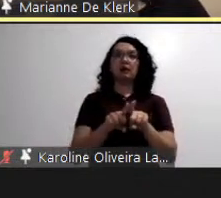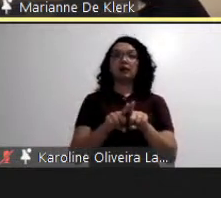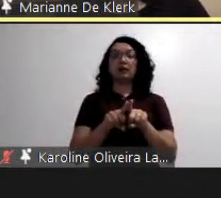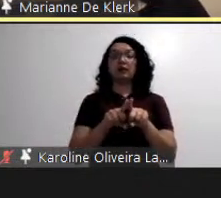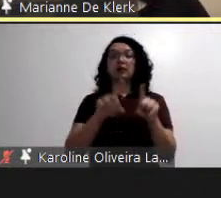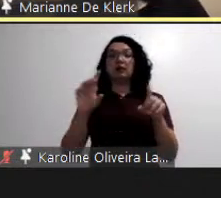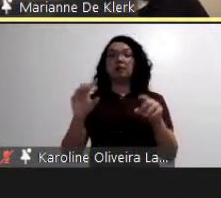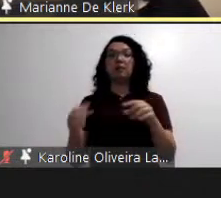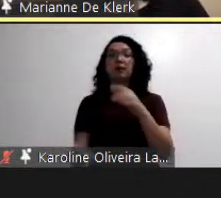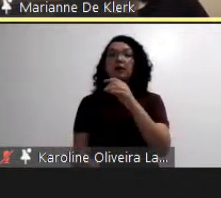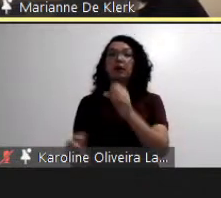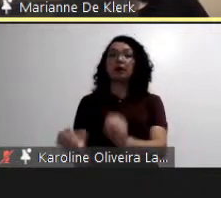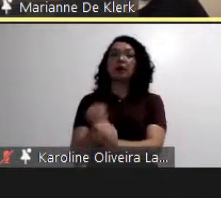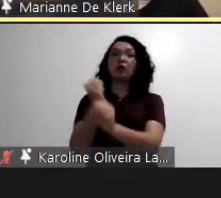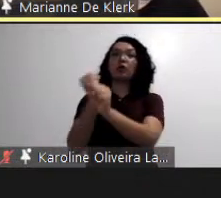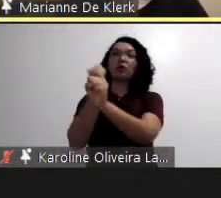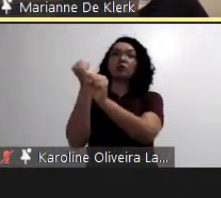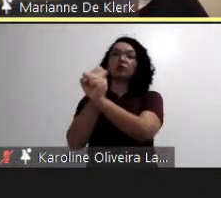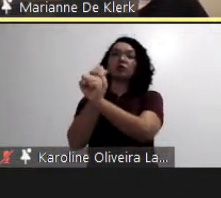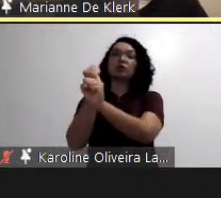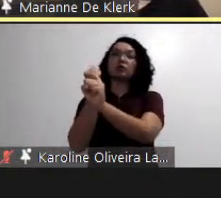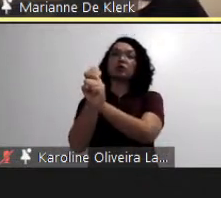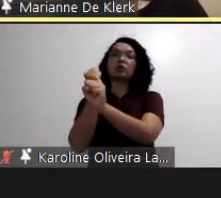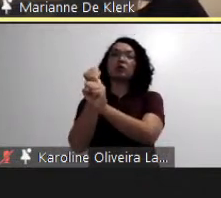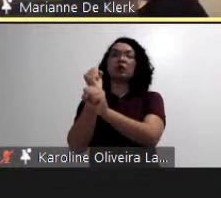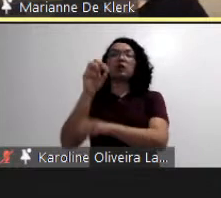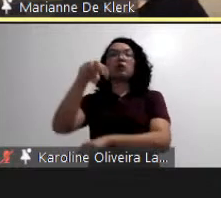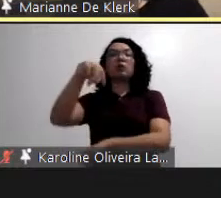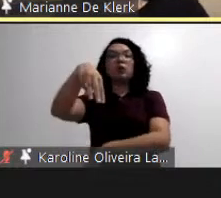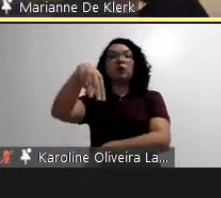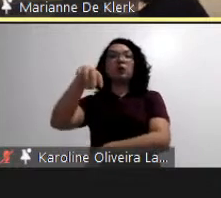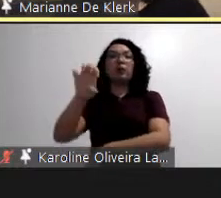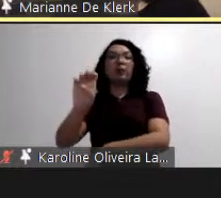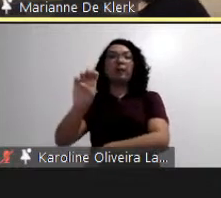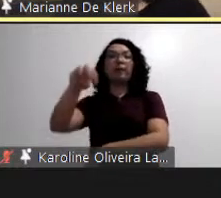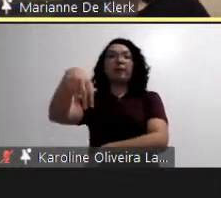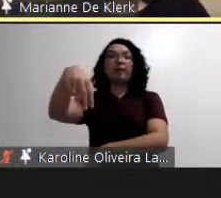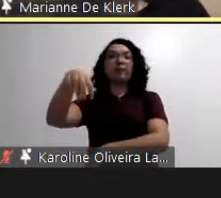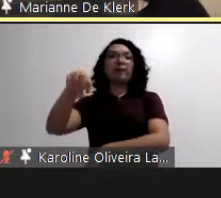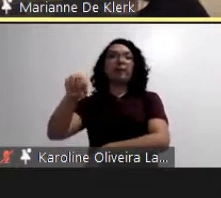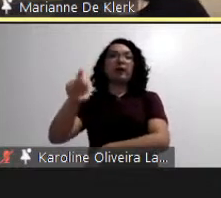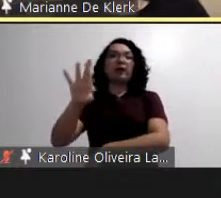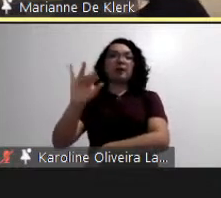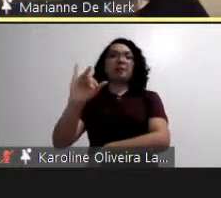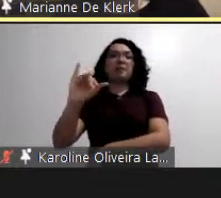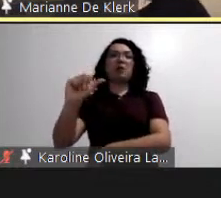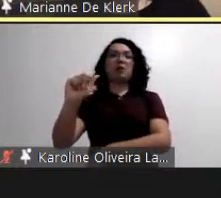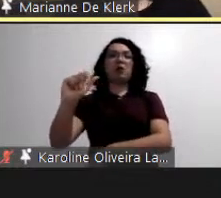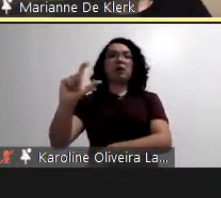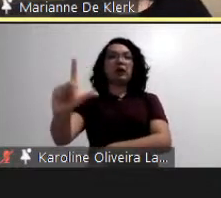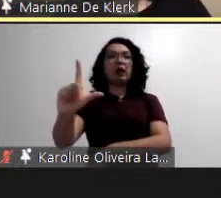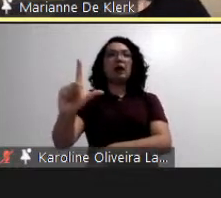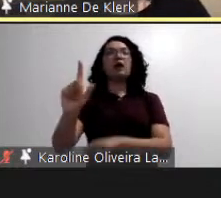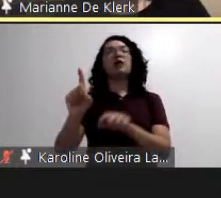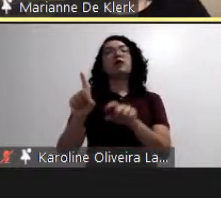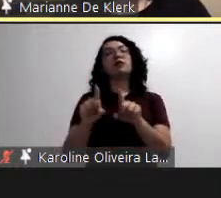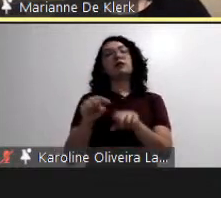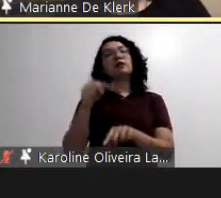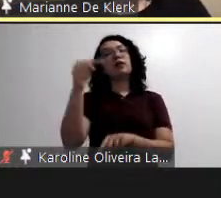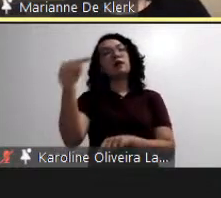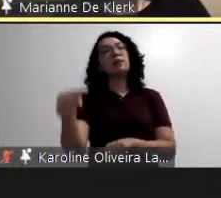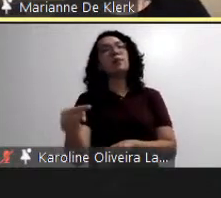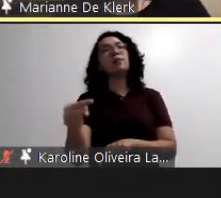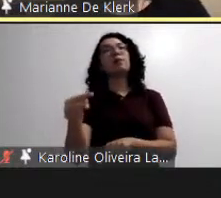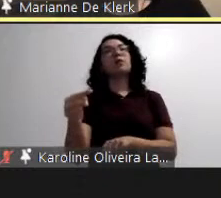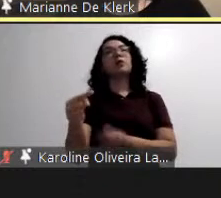the inner city to add a new layer of development. Unfortunately, it's not a very successful architectural building, but the use is definitely much